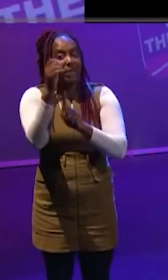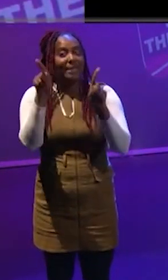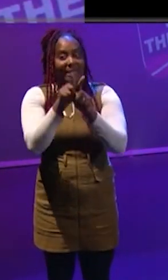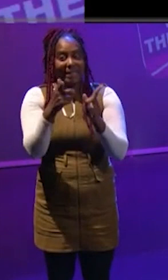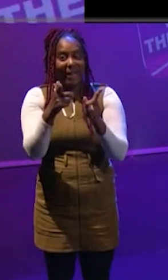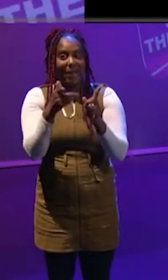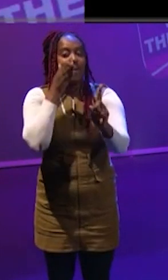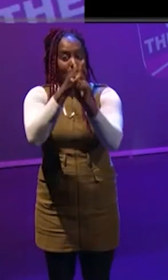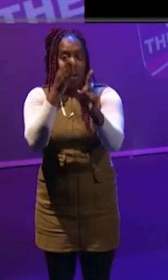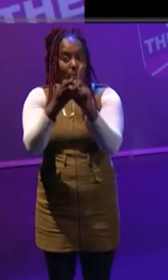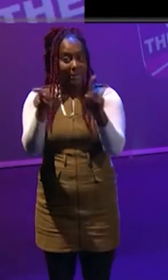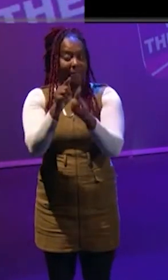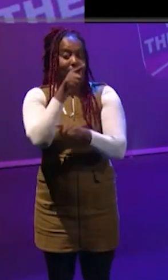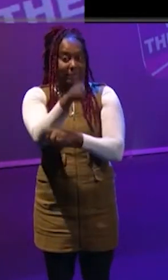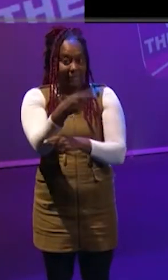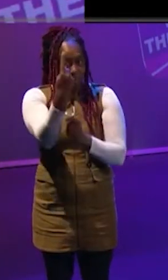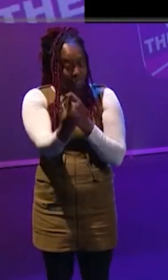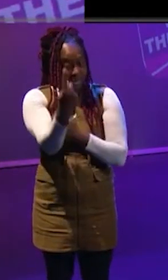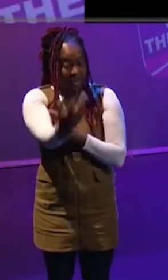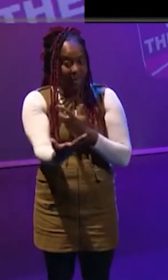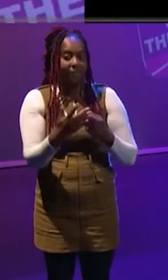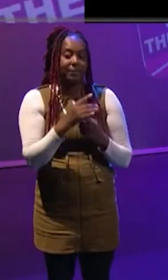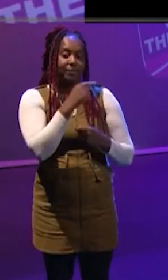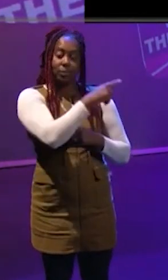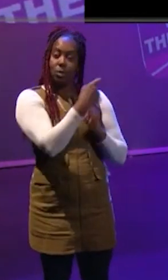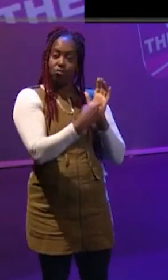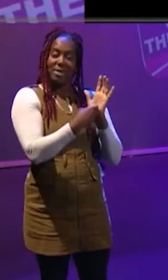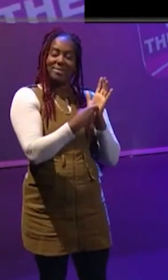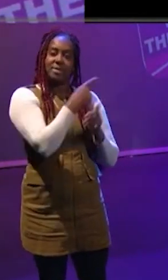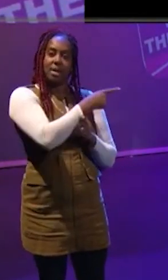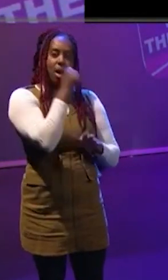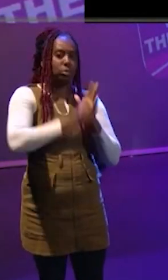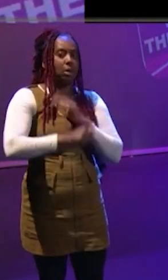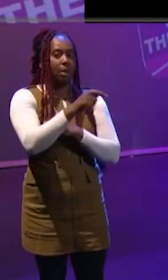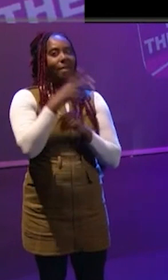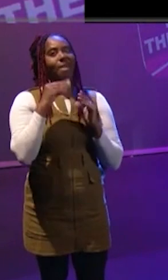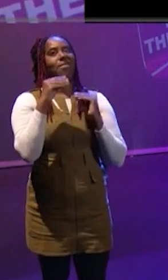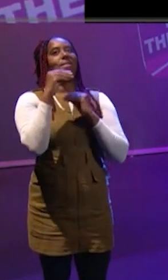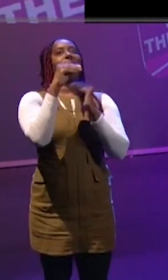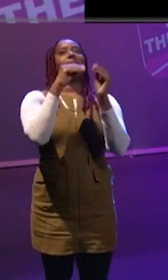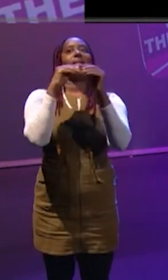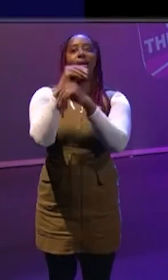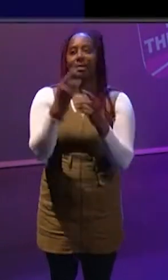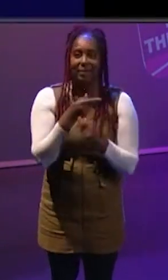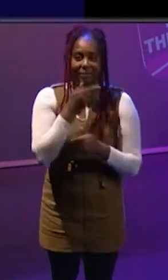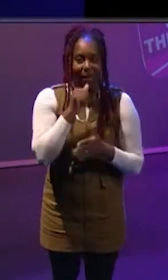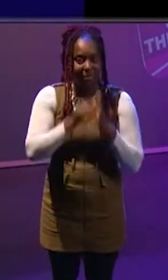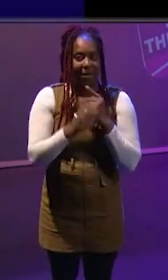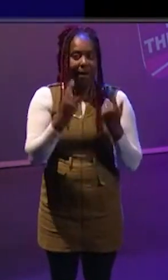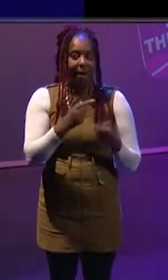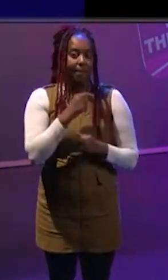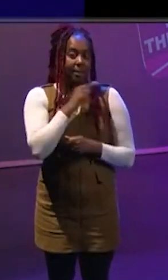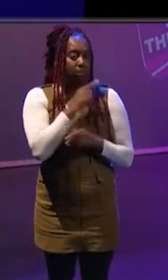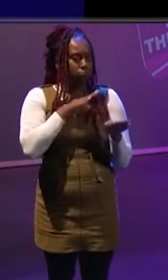that you want to get to? I'll start on this one because I feel like I yabbed a lot about enabling people. But like a big part